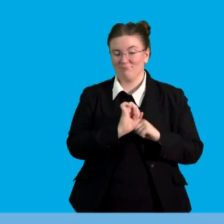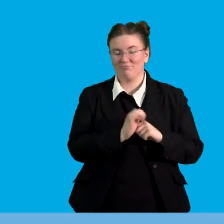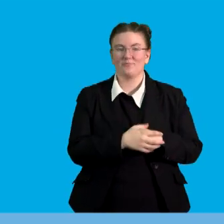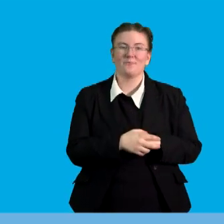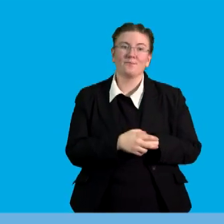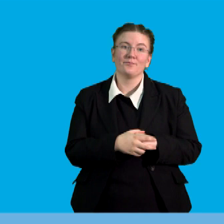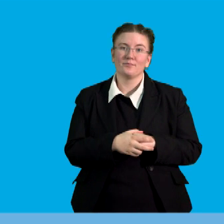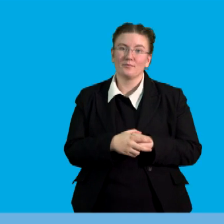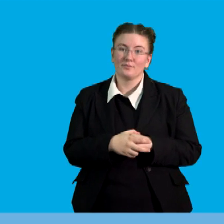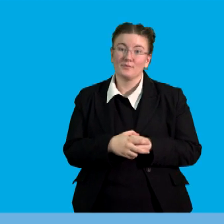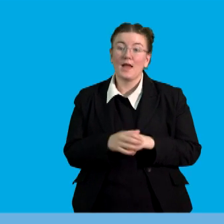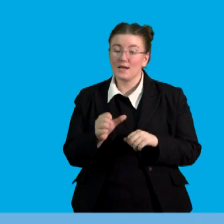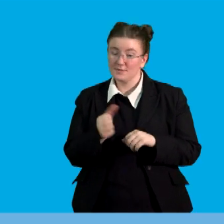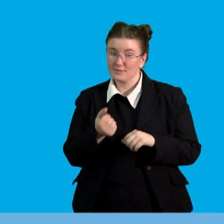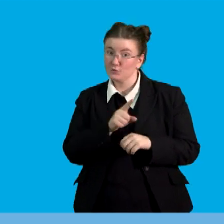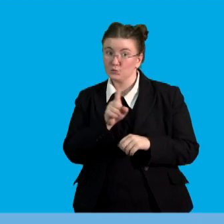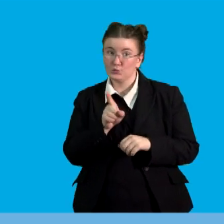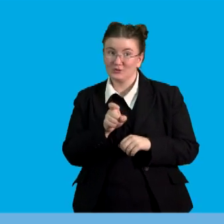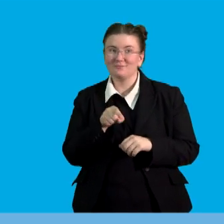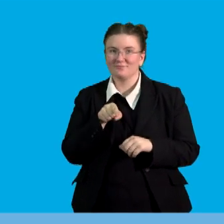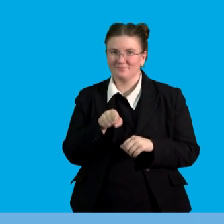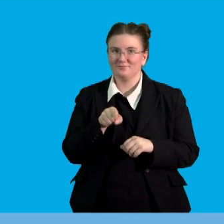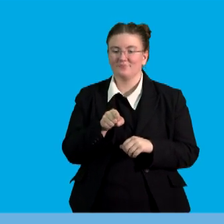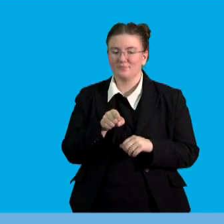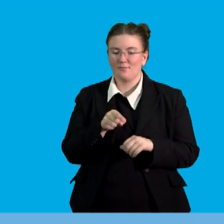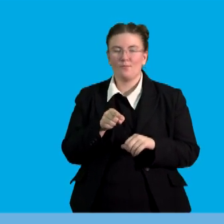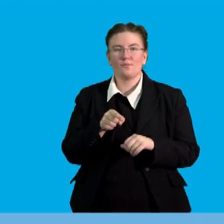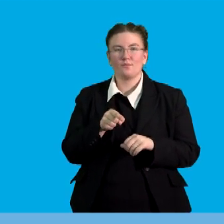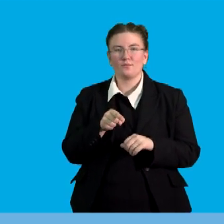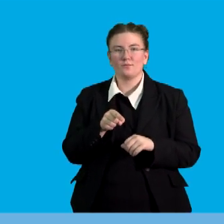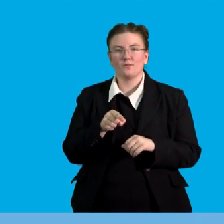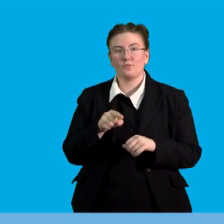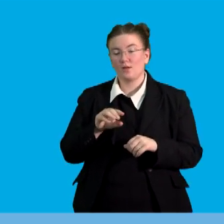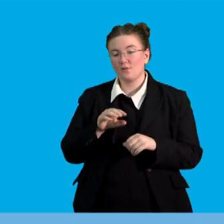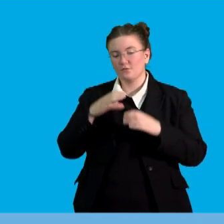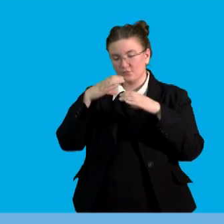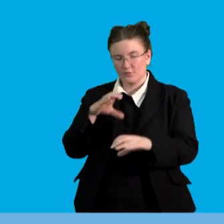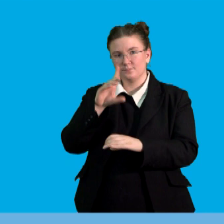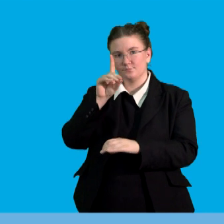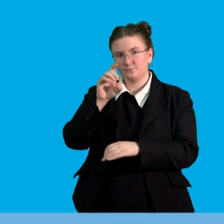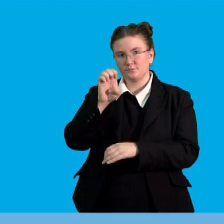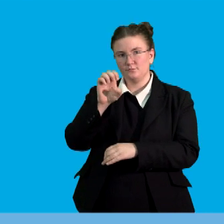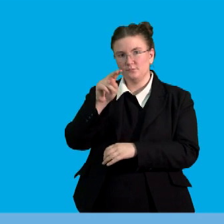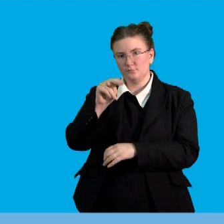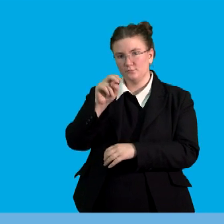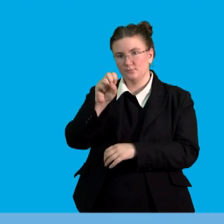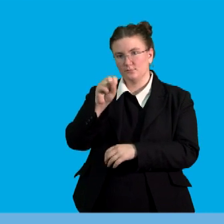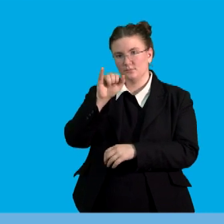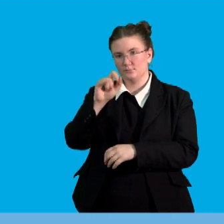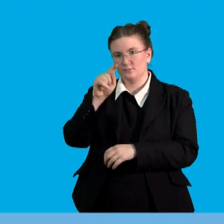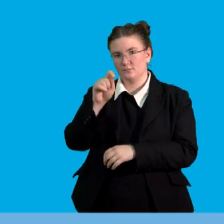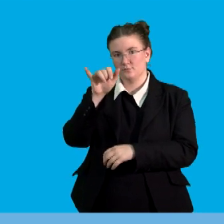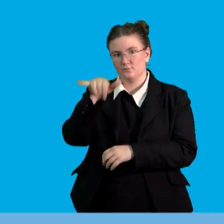state. So then, our next question has to do with density more